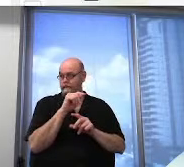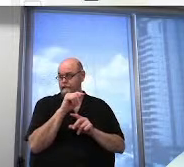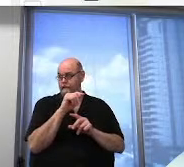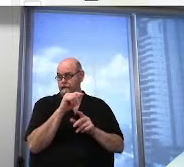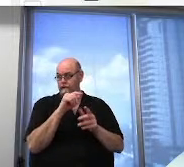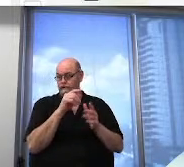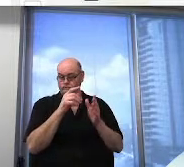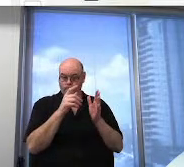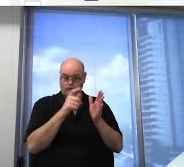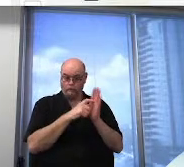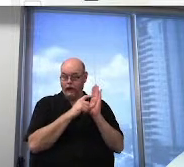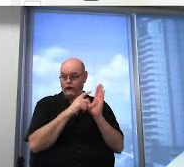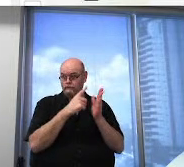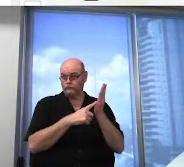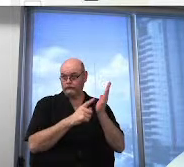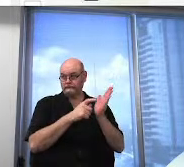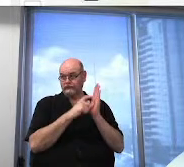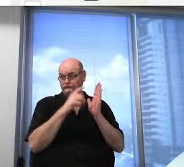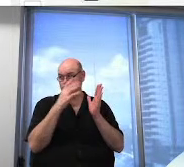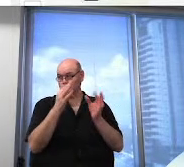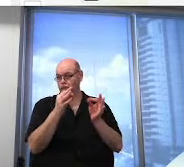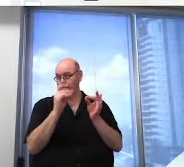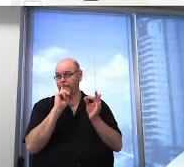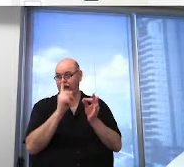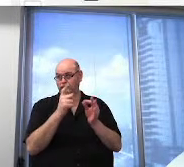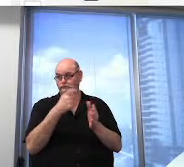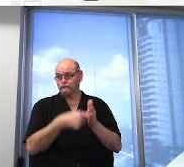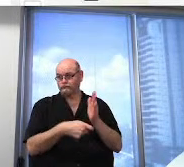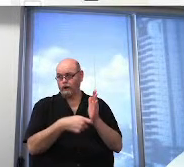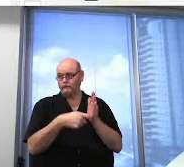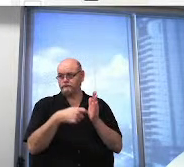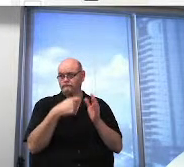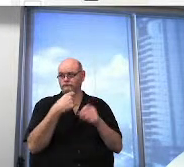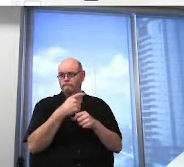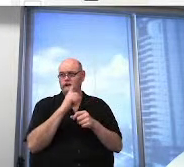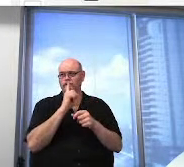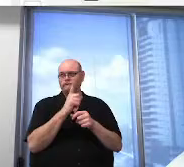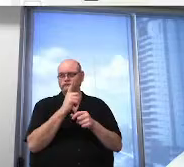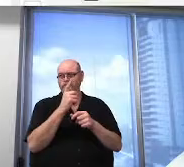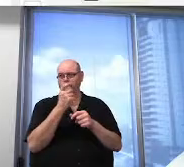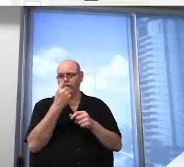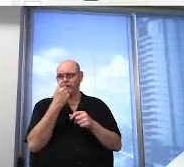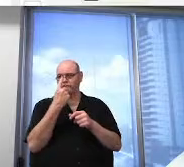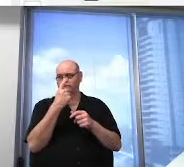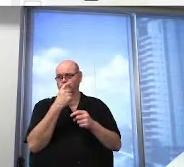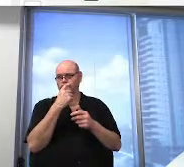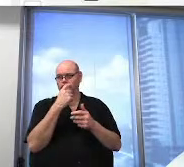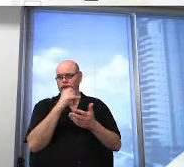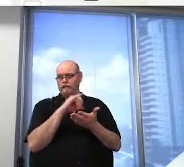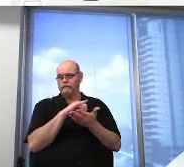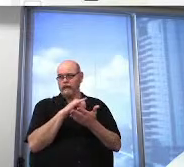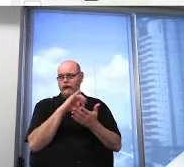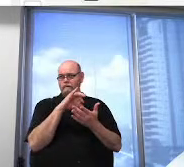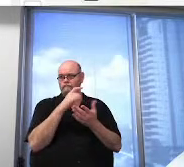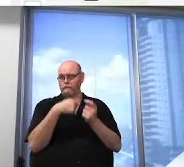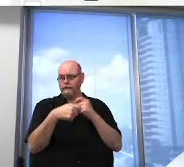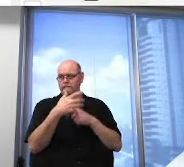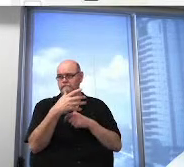described of what it takes to determine the actual cost to ensure that the pole conditions are understood and the replacement and the